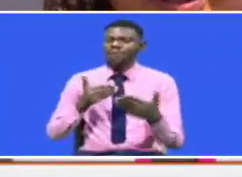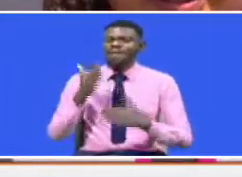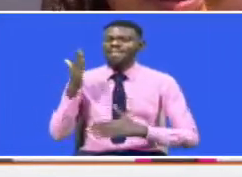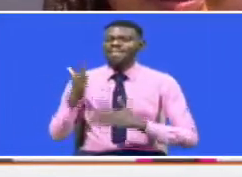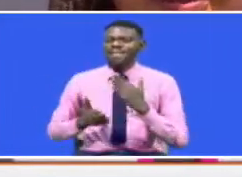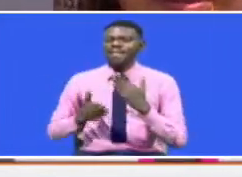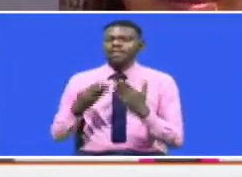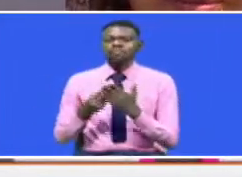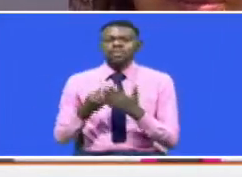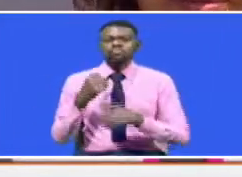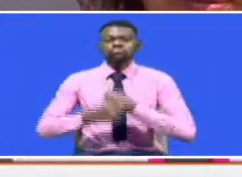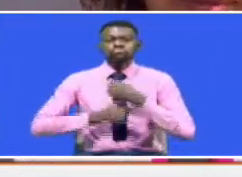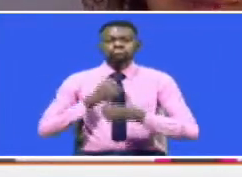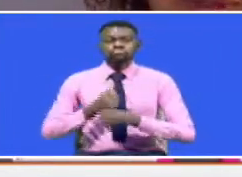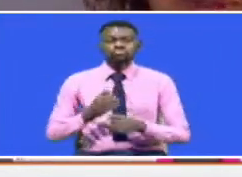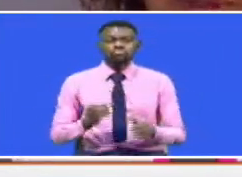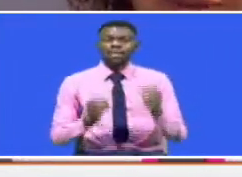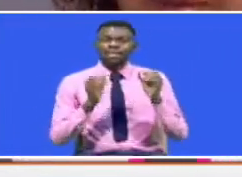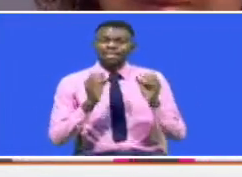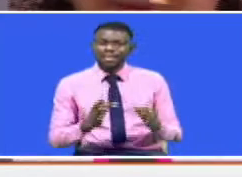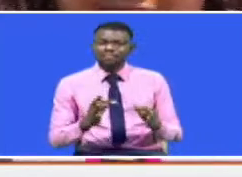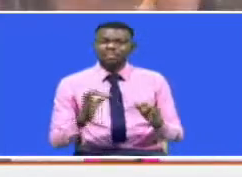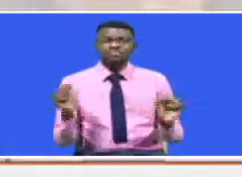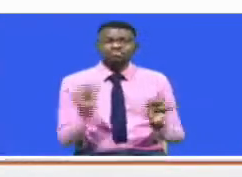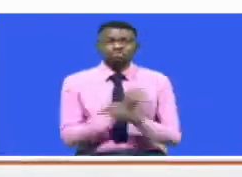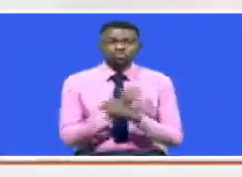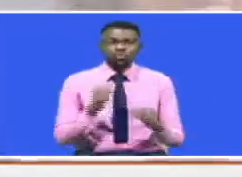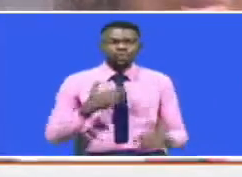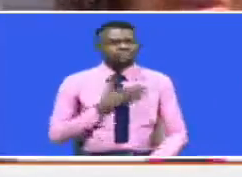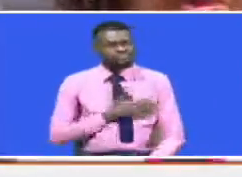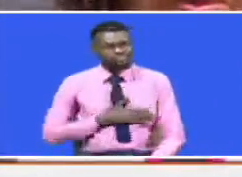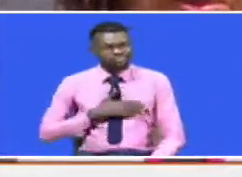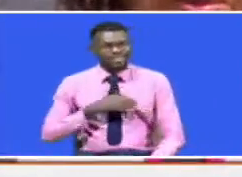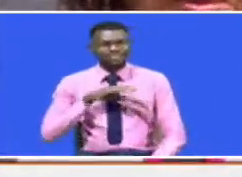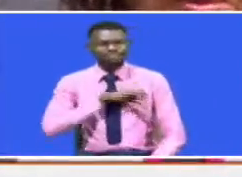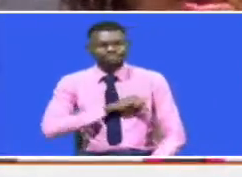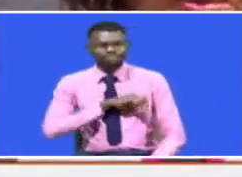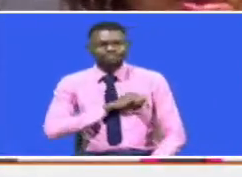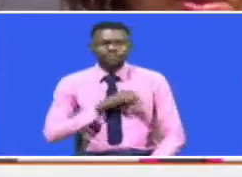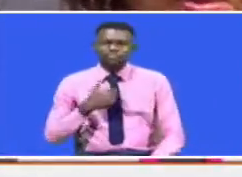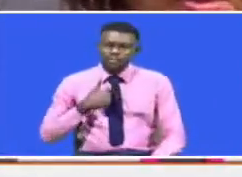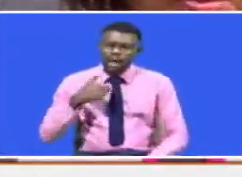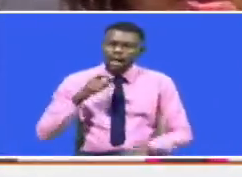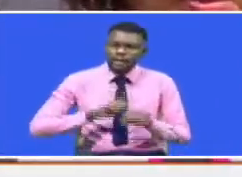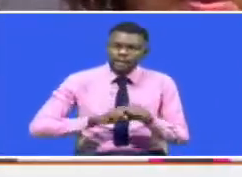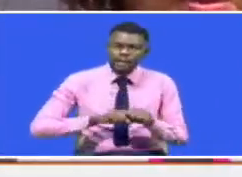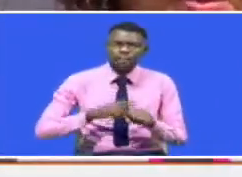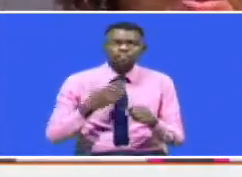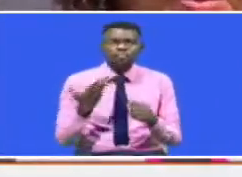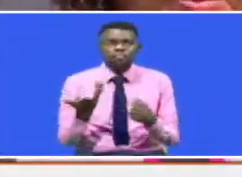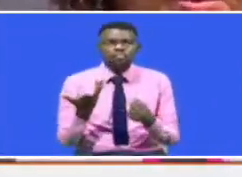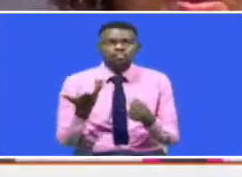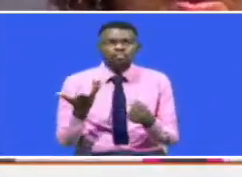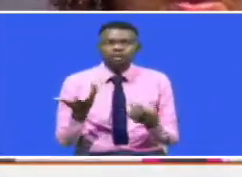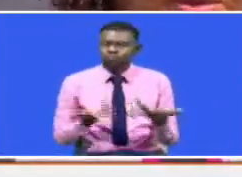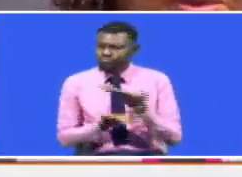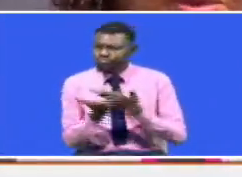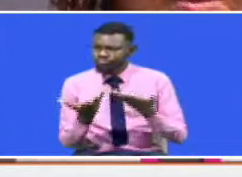if that is not possible, the counties have been requested to bear with us. I have taken time to take the governors